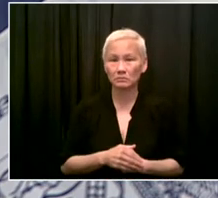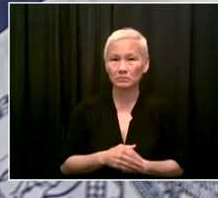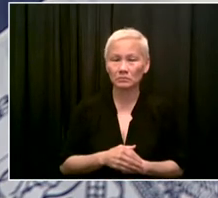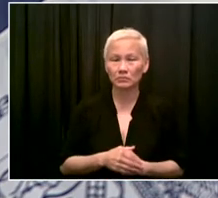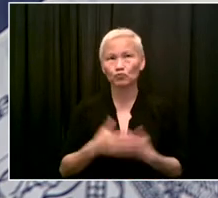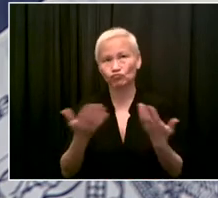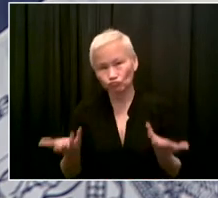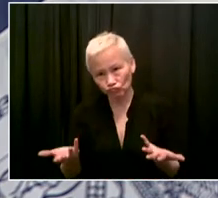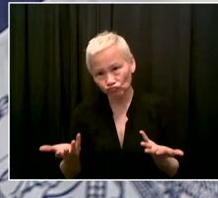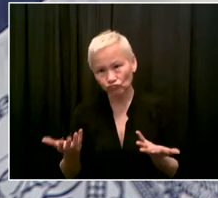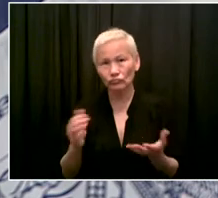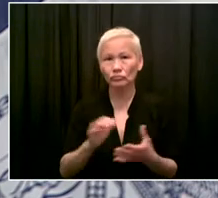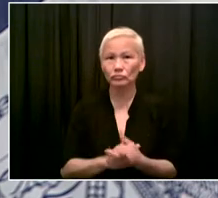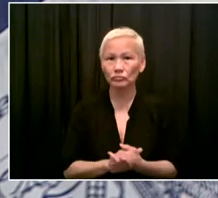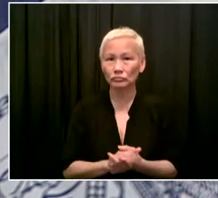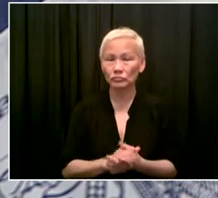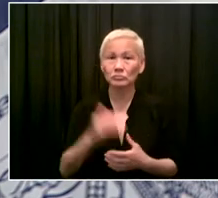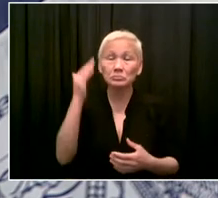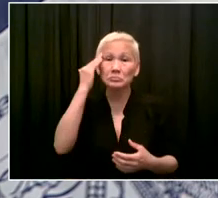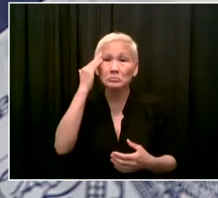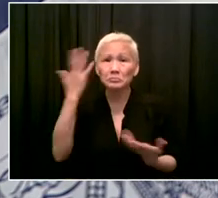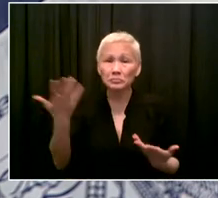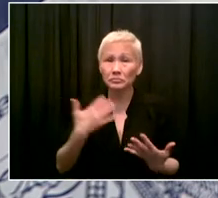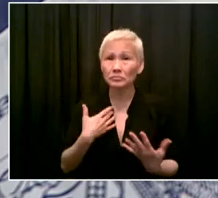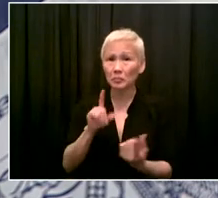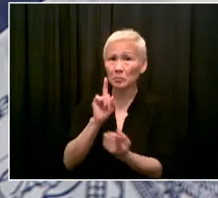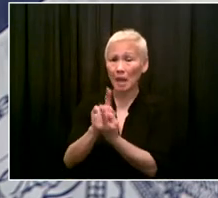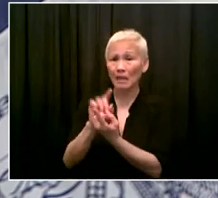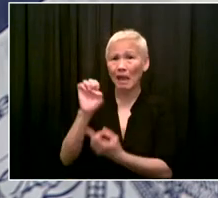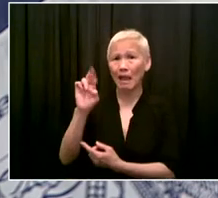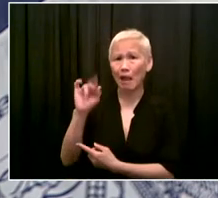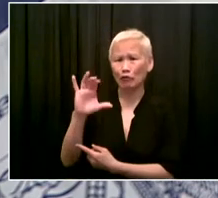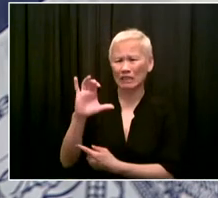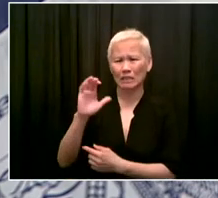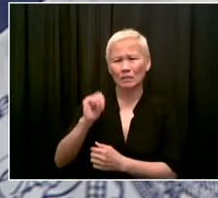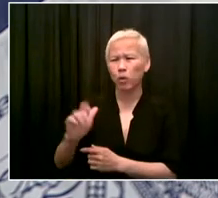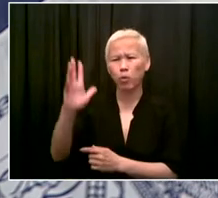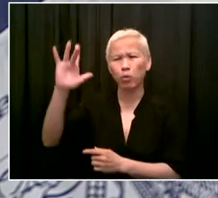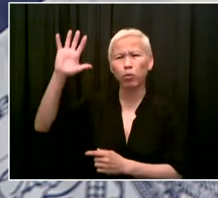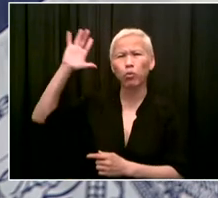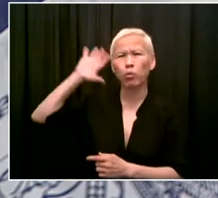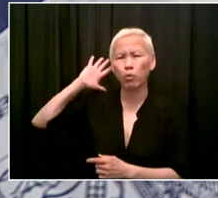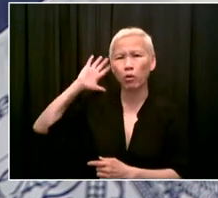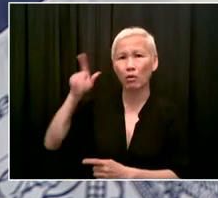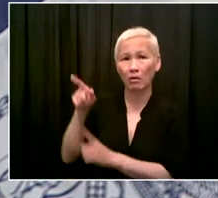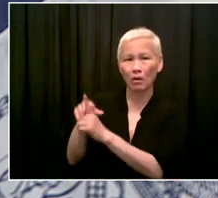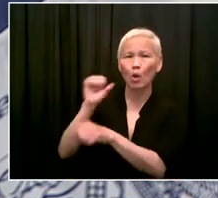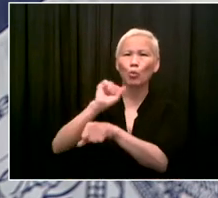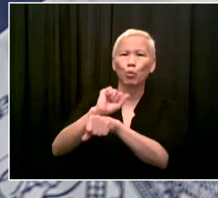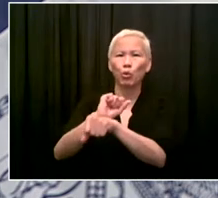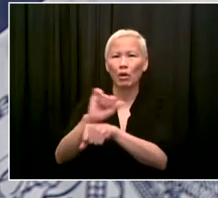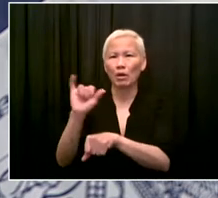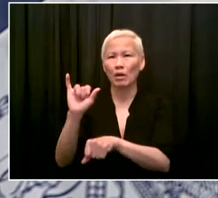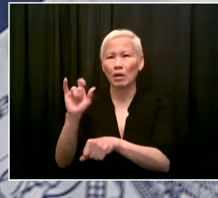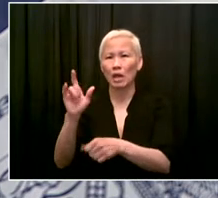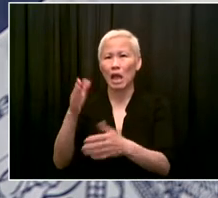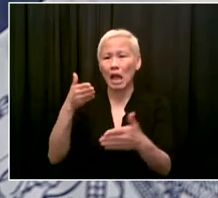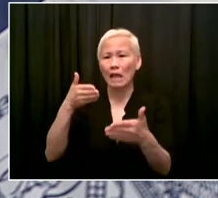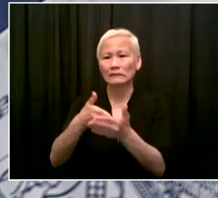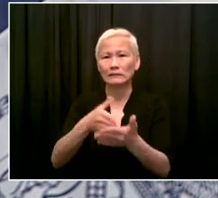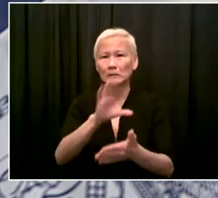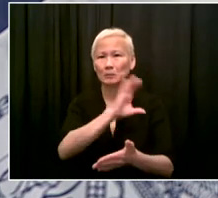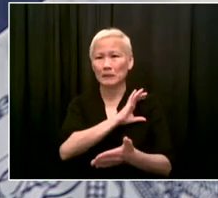to know Eric decades ago when he was fighting against police brutality and challenging the orthodoxy of the NYPD,